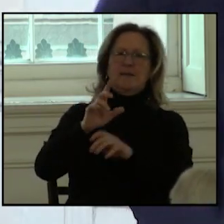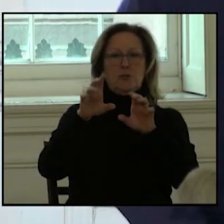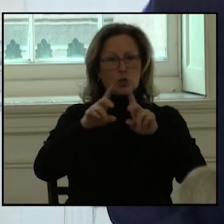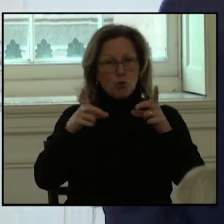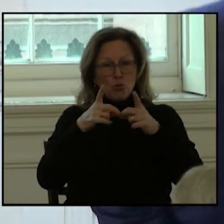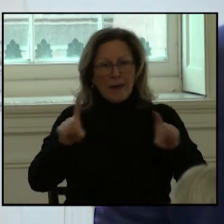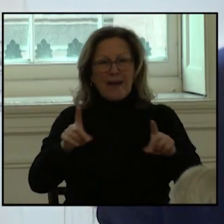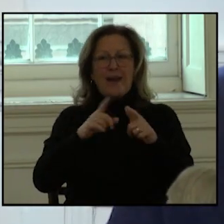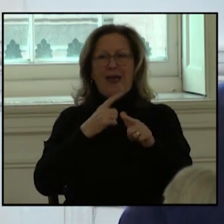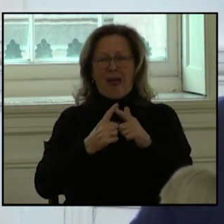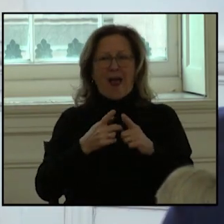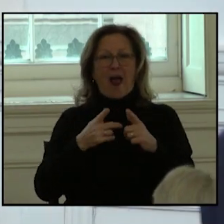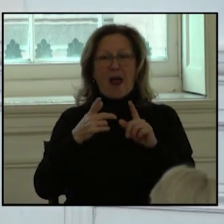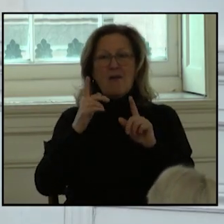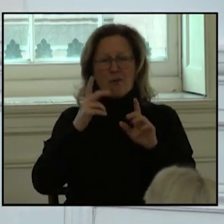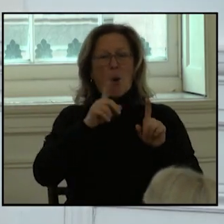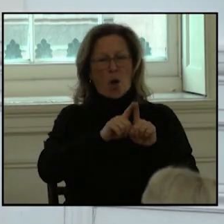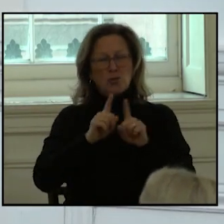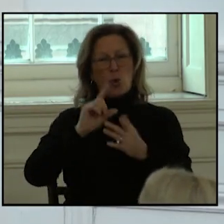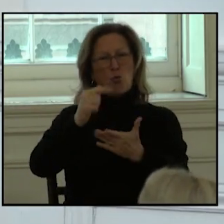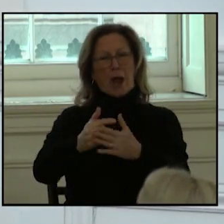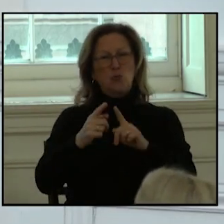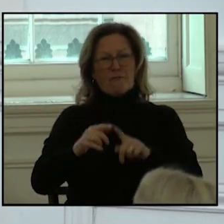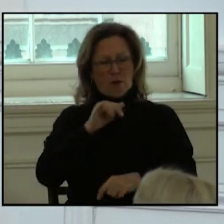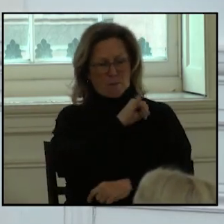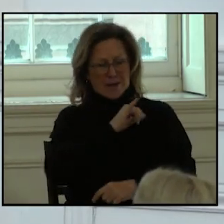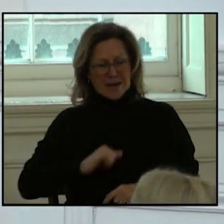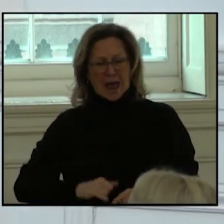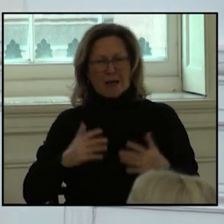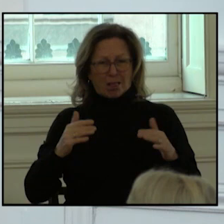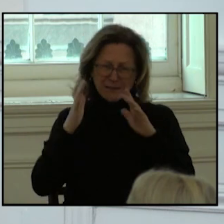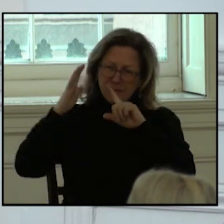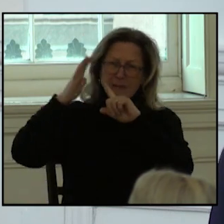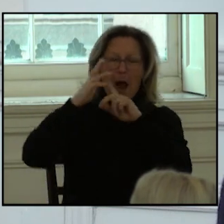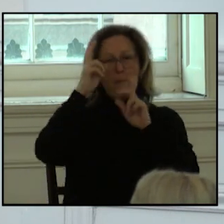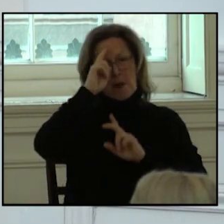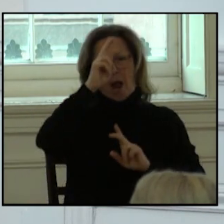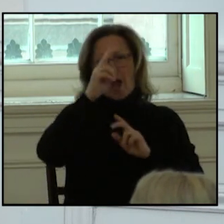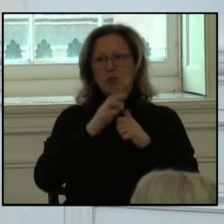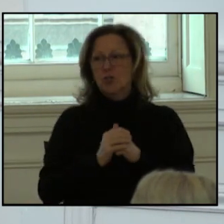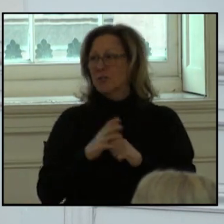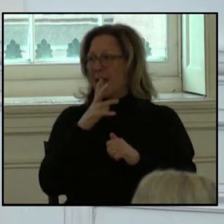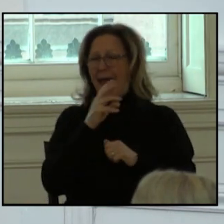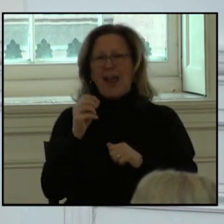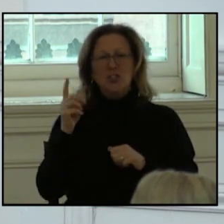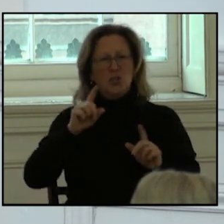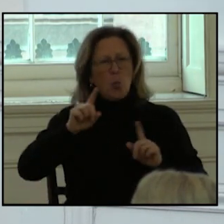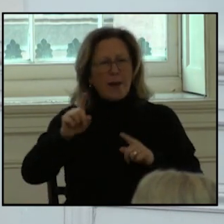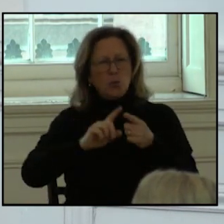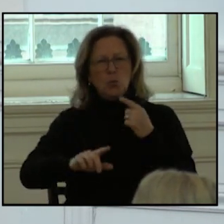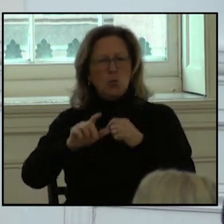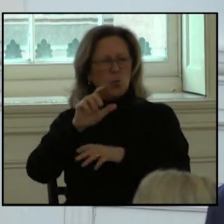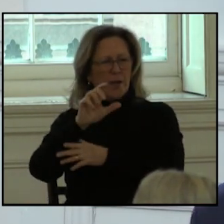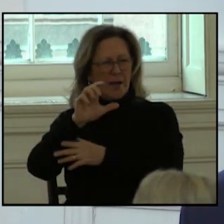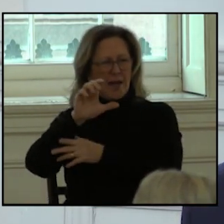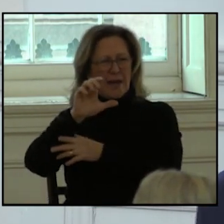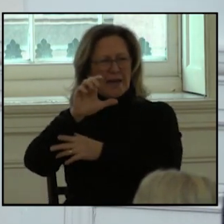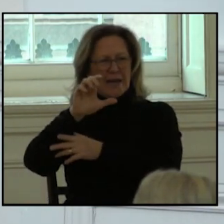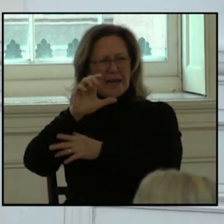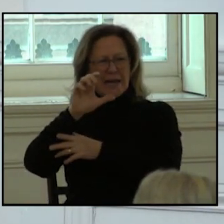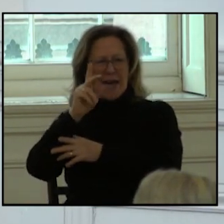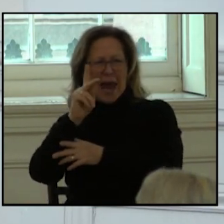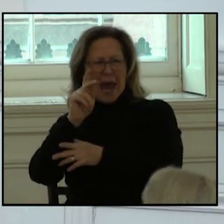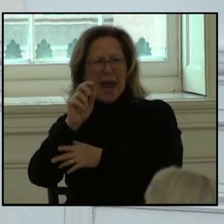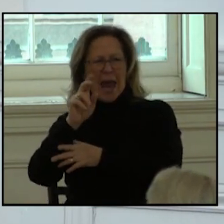cum laude from Yale University. Ms. Royster was a member of the first group of women to attend Yale College when Yale went co-ed, and